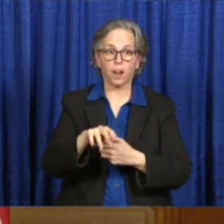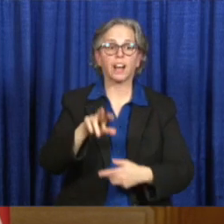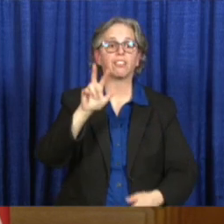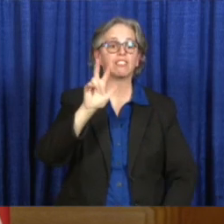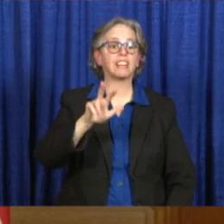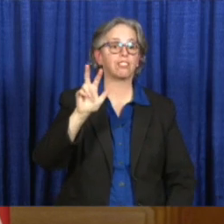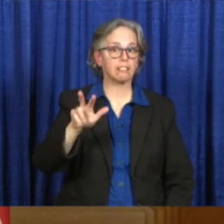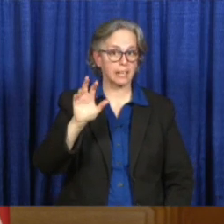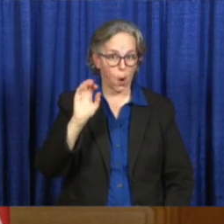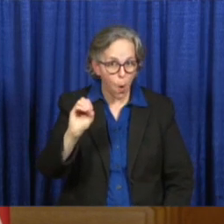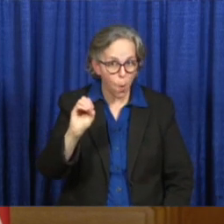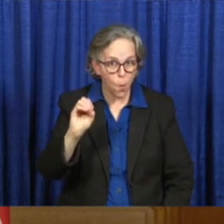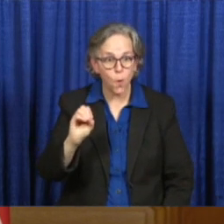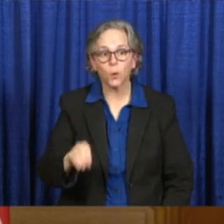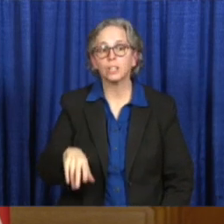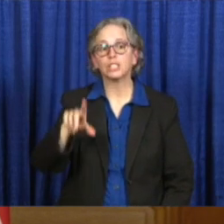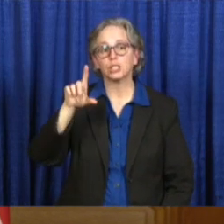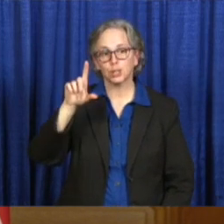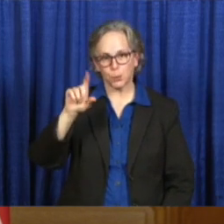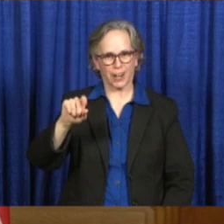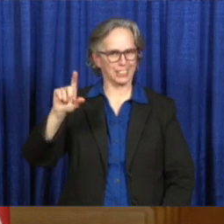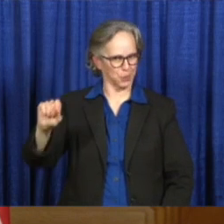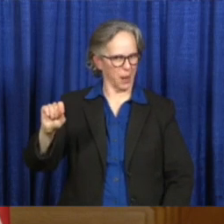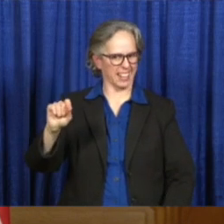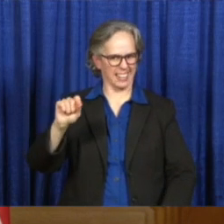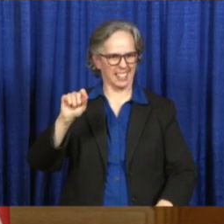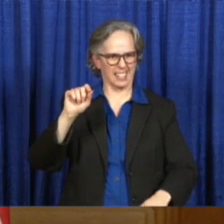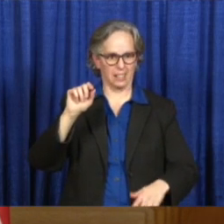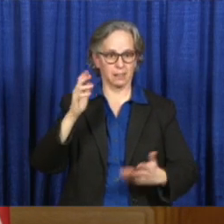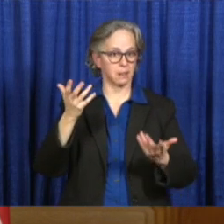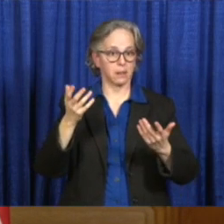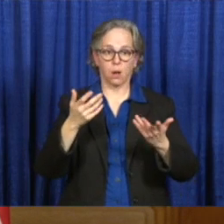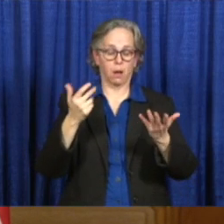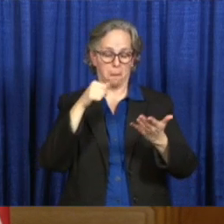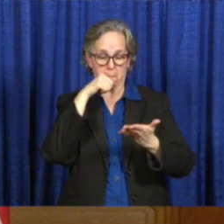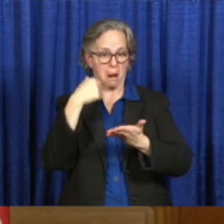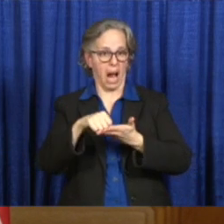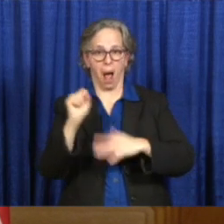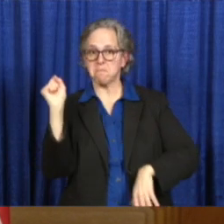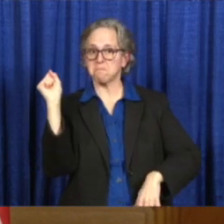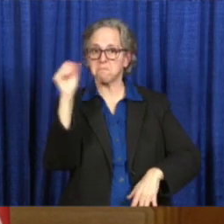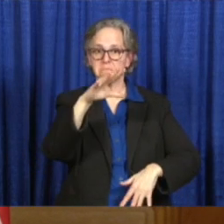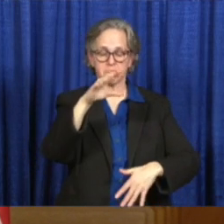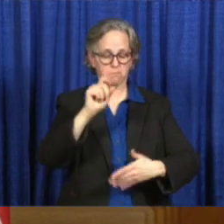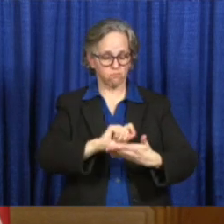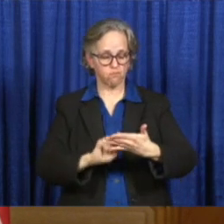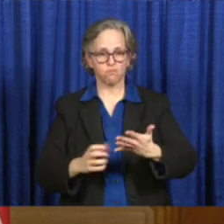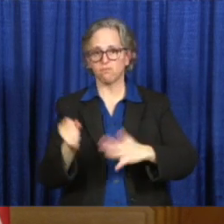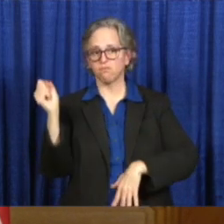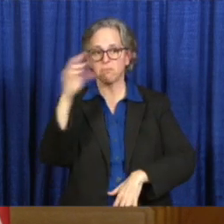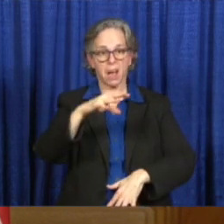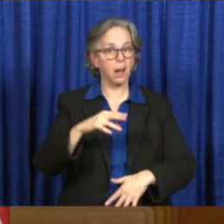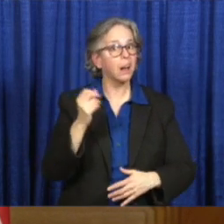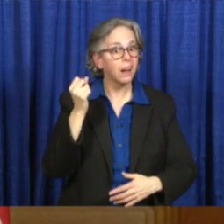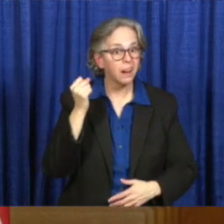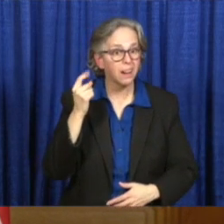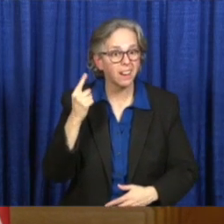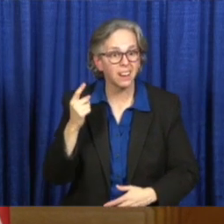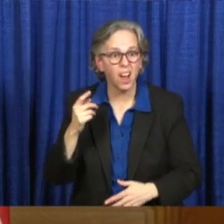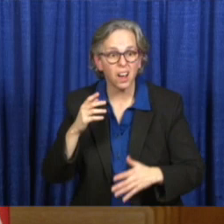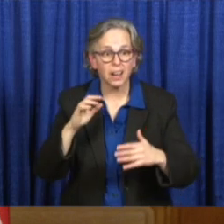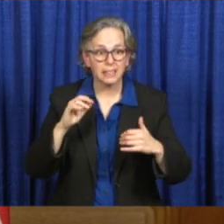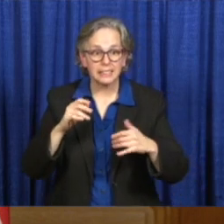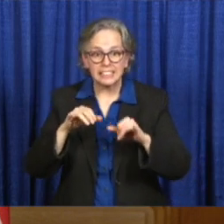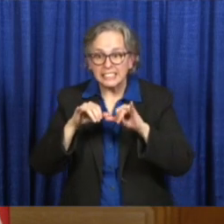844-330-2020, or also by mail. Since all Ohioans need to stay at home right now, you can fill